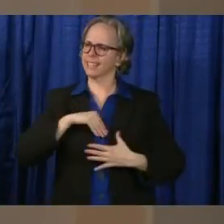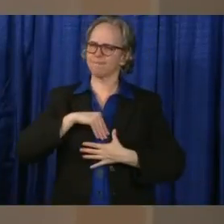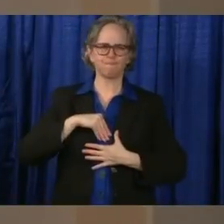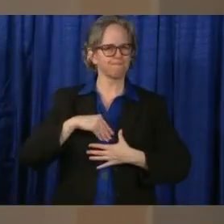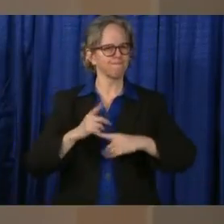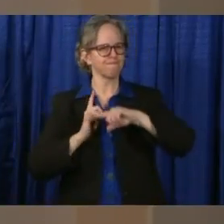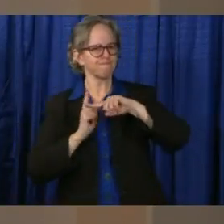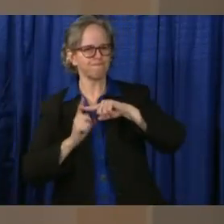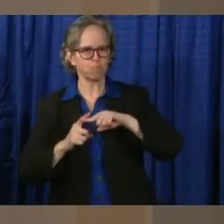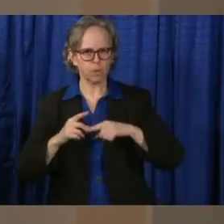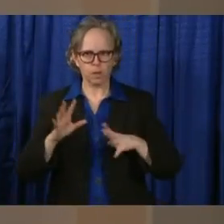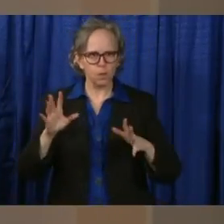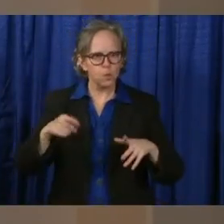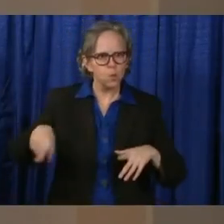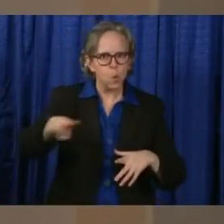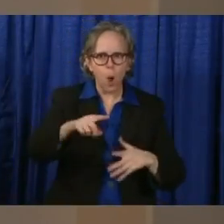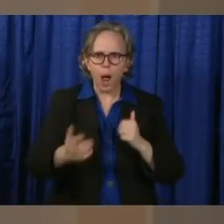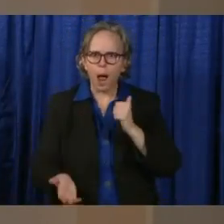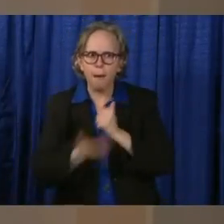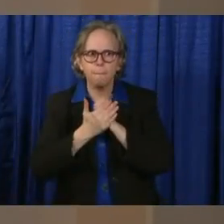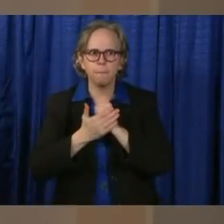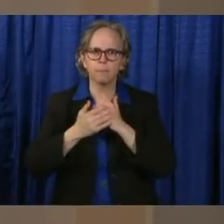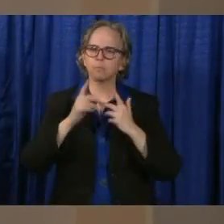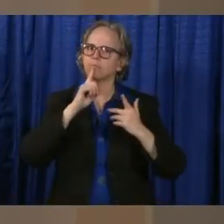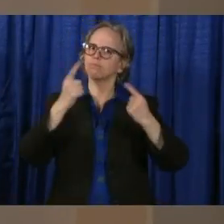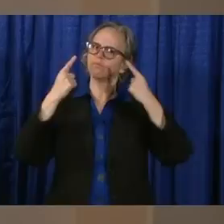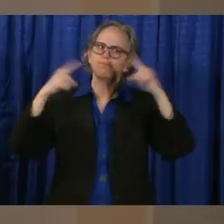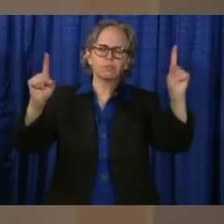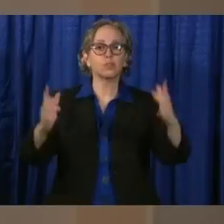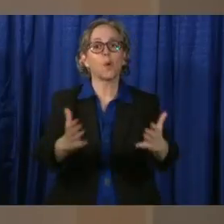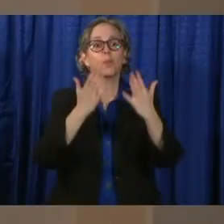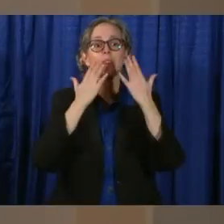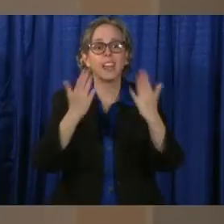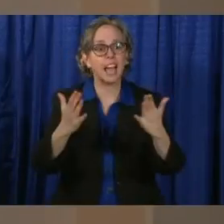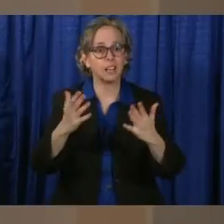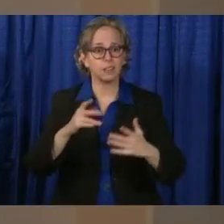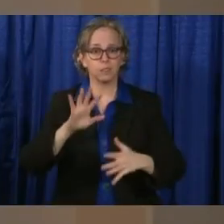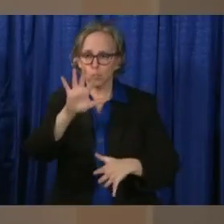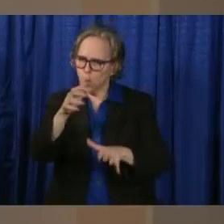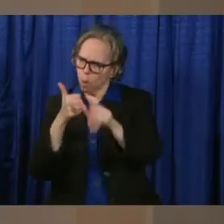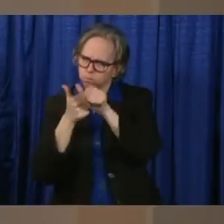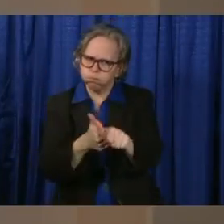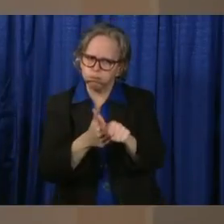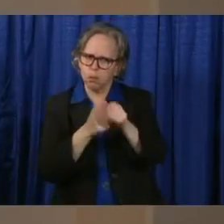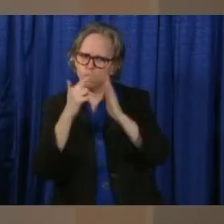actions. And so we're really grateful for the compliance and the great work that people are doing out there.